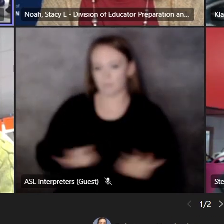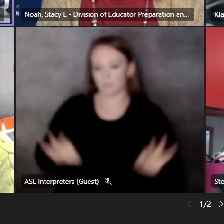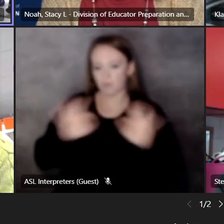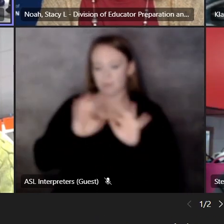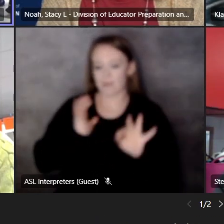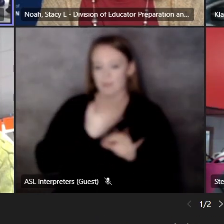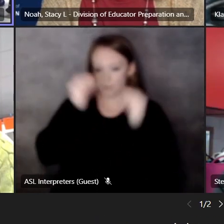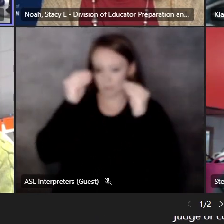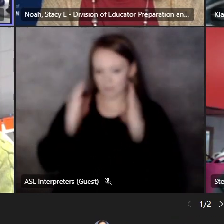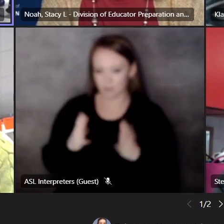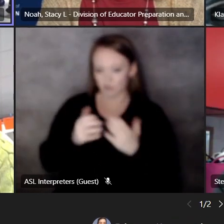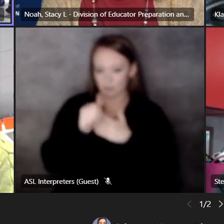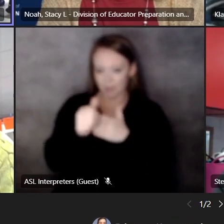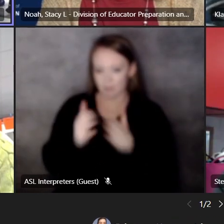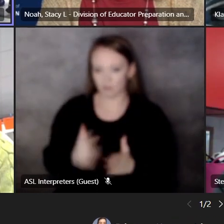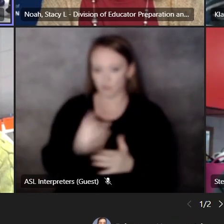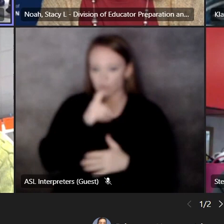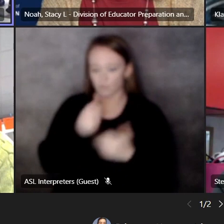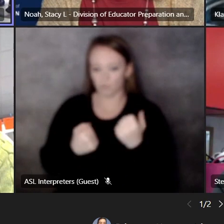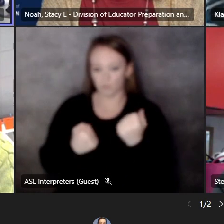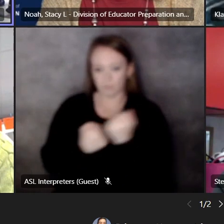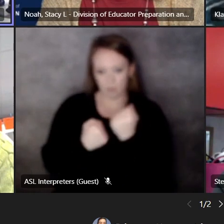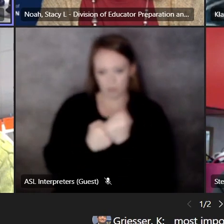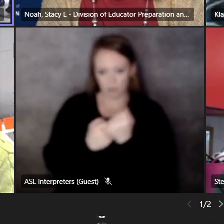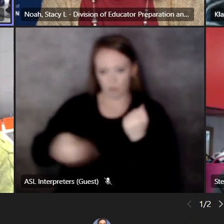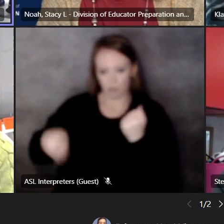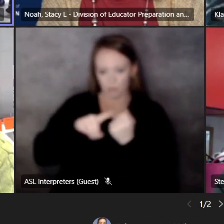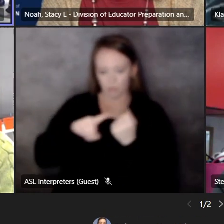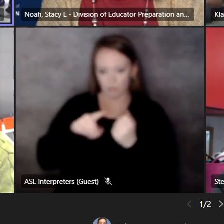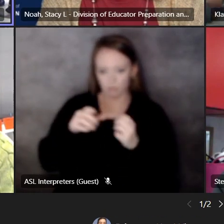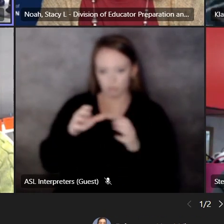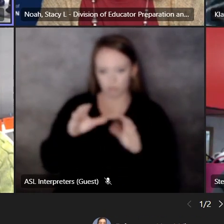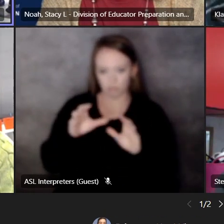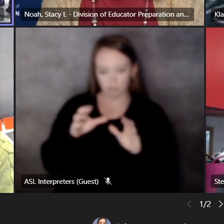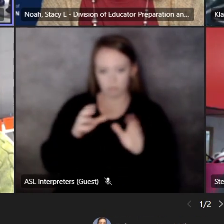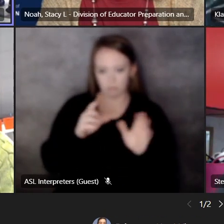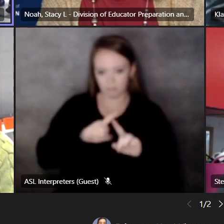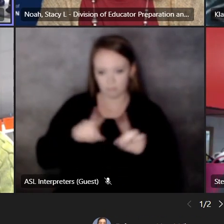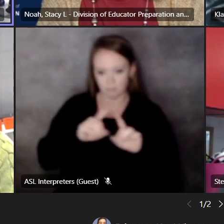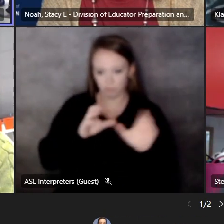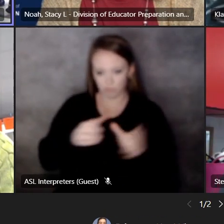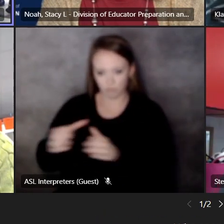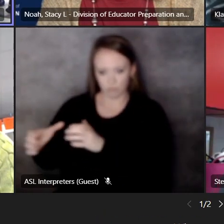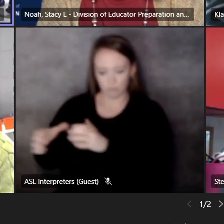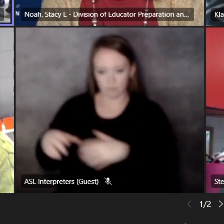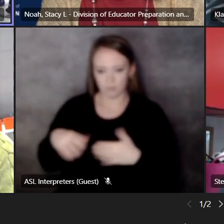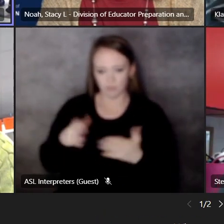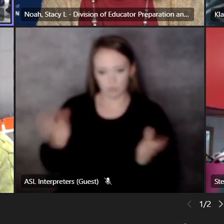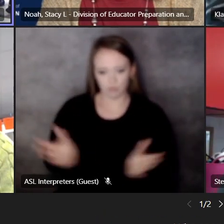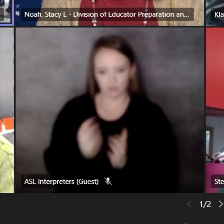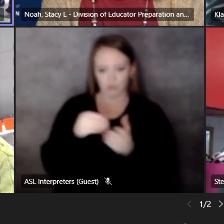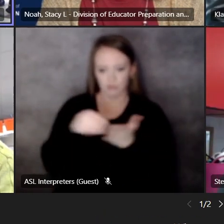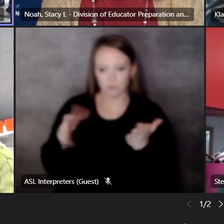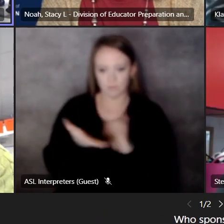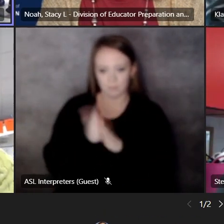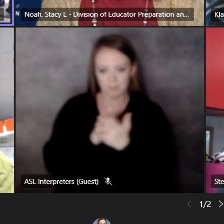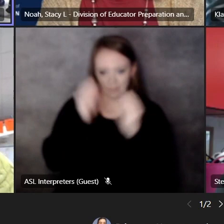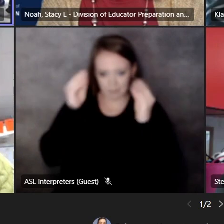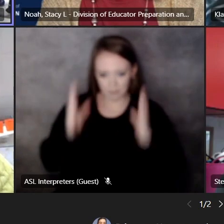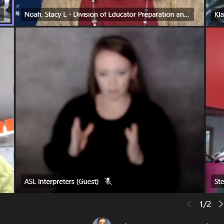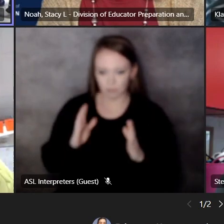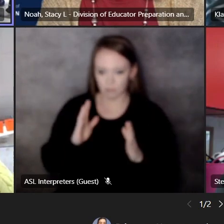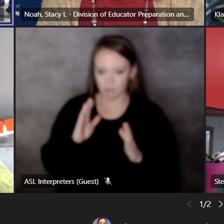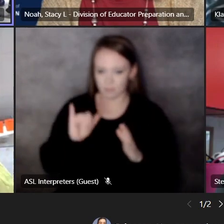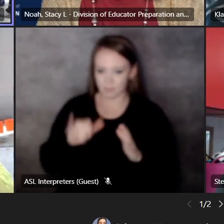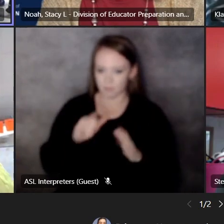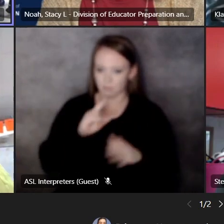these chapters, doing the boots on the ground work, encouraging students to become teachers. This is truly an all hands on deck